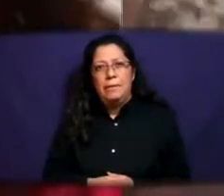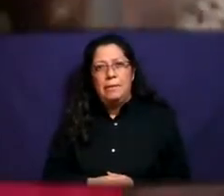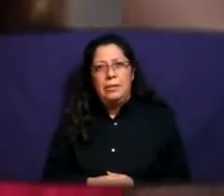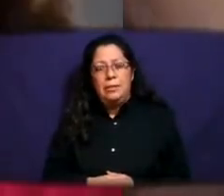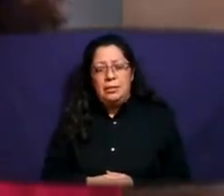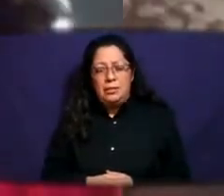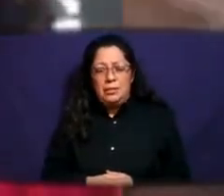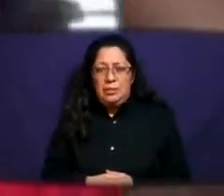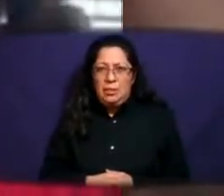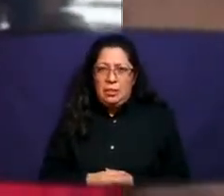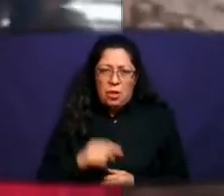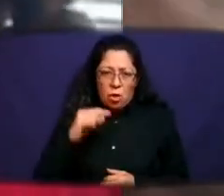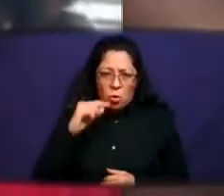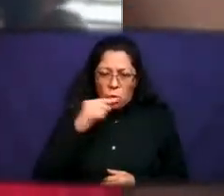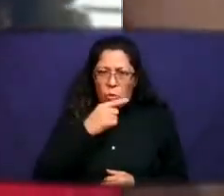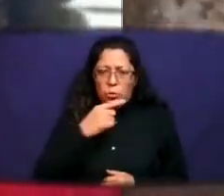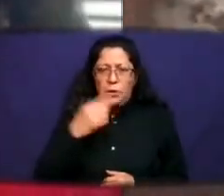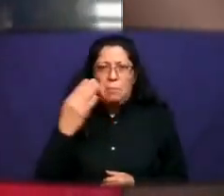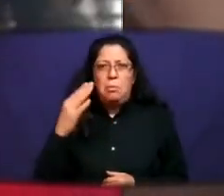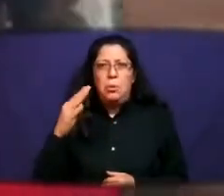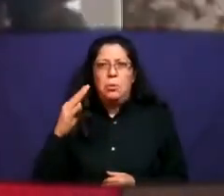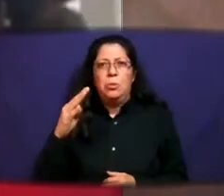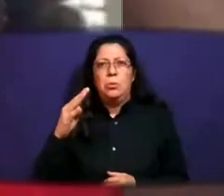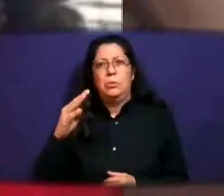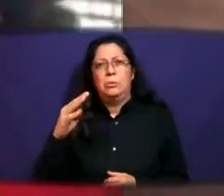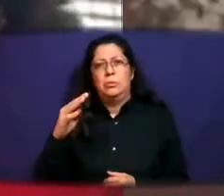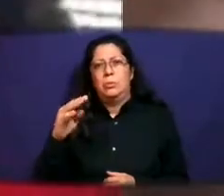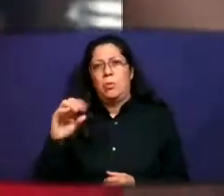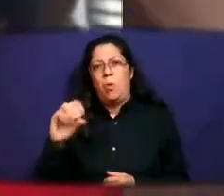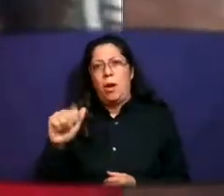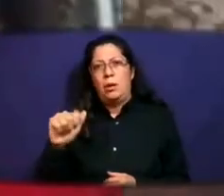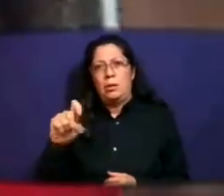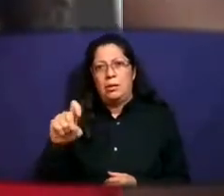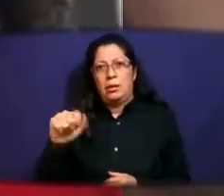Mash the kernels in a metate.